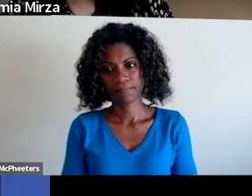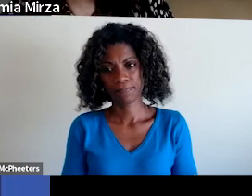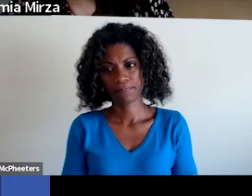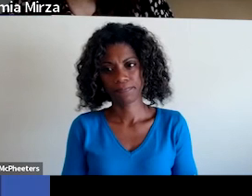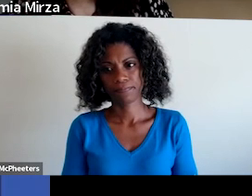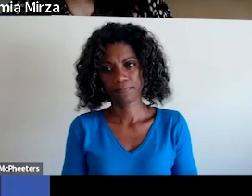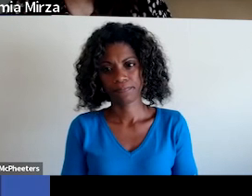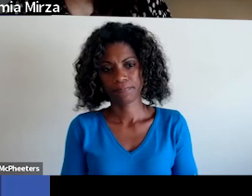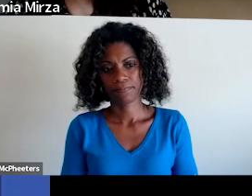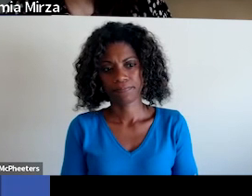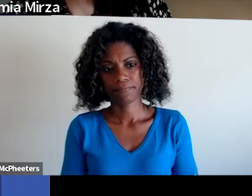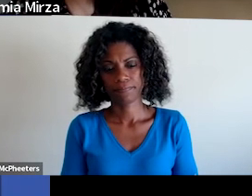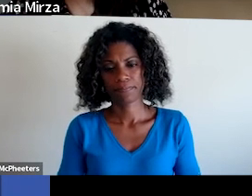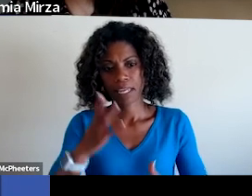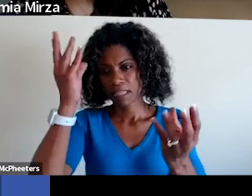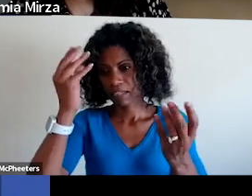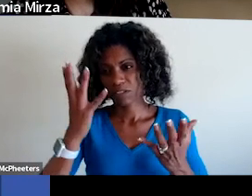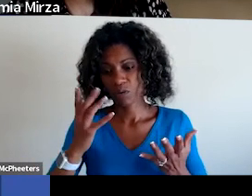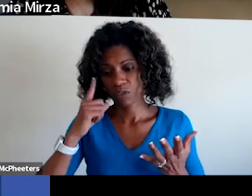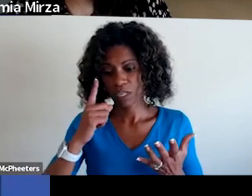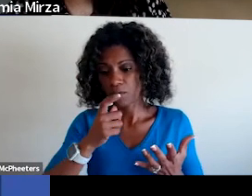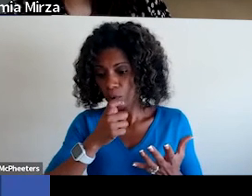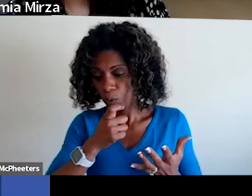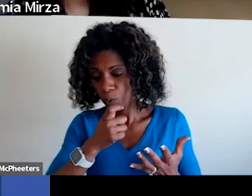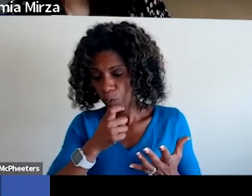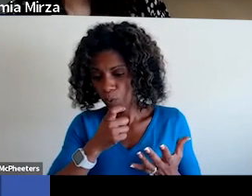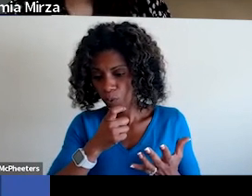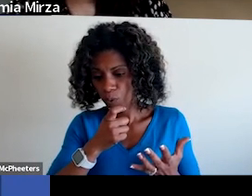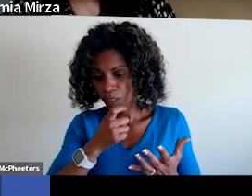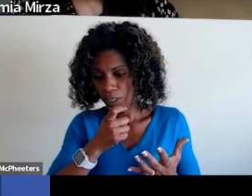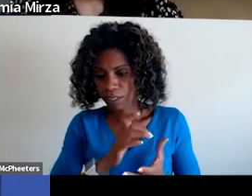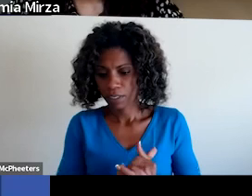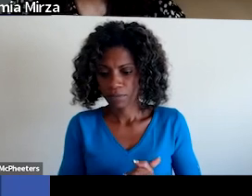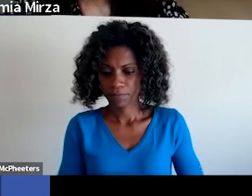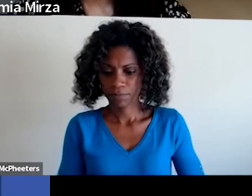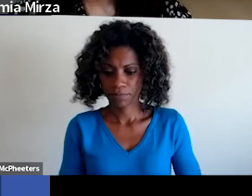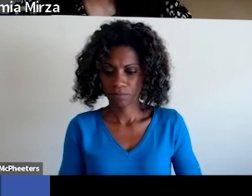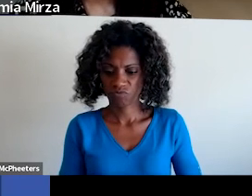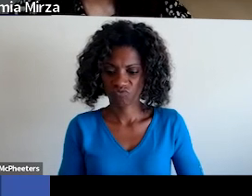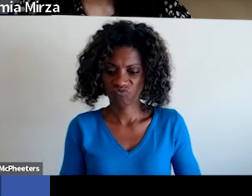Give us what you think on who that is and how your decisions are driven.